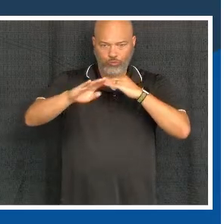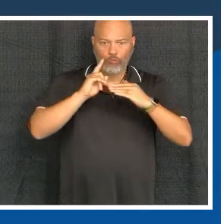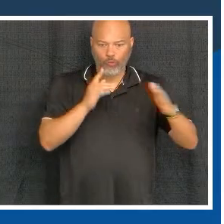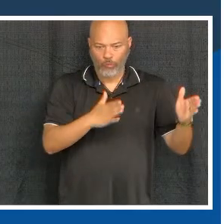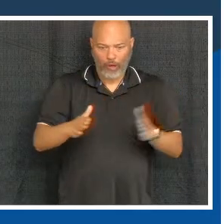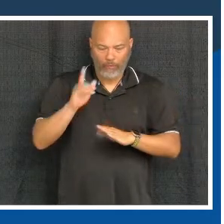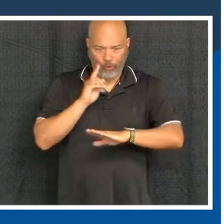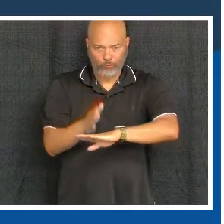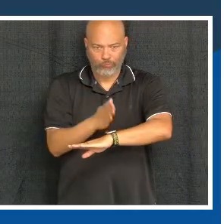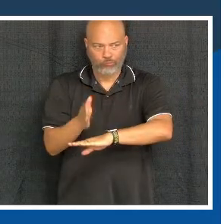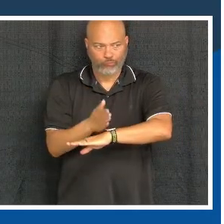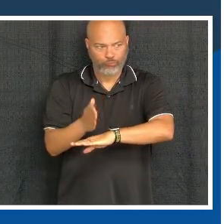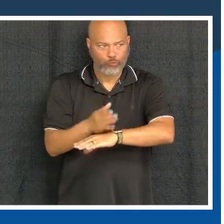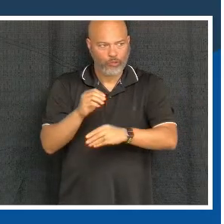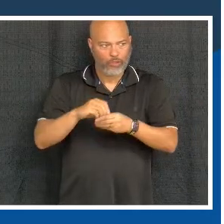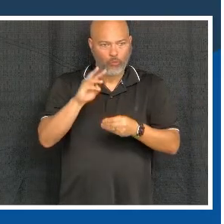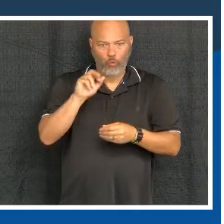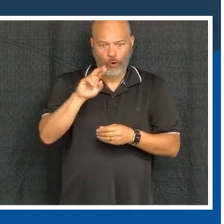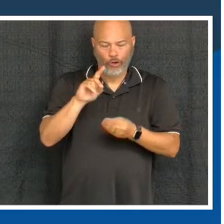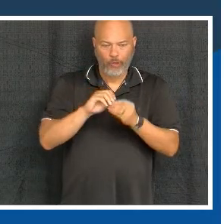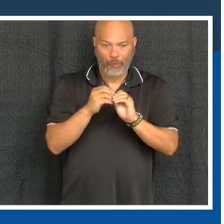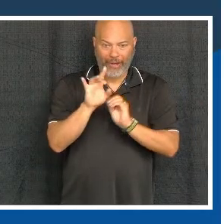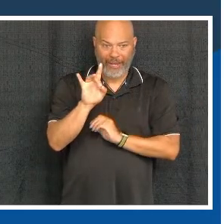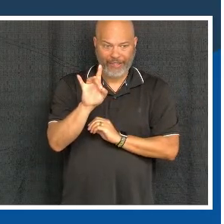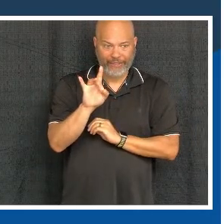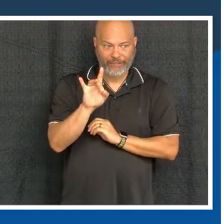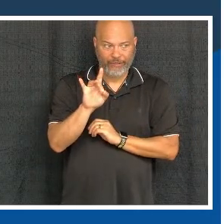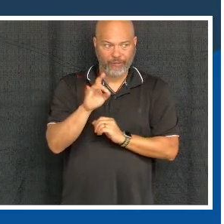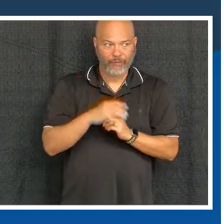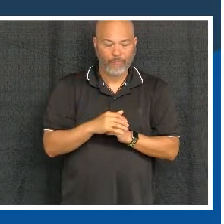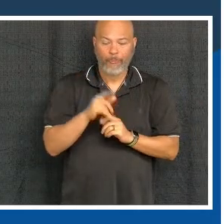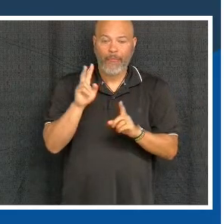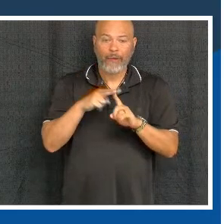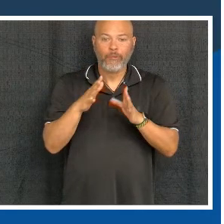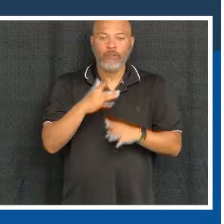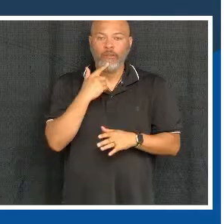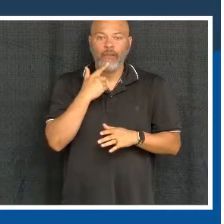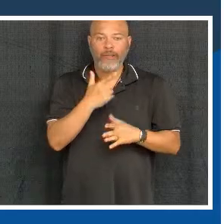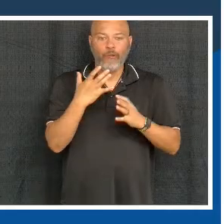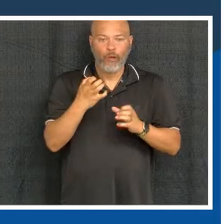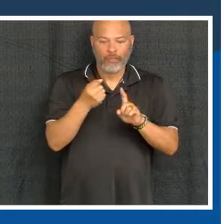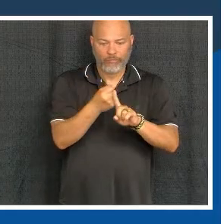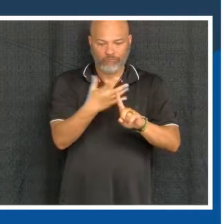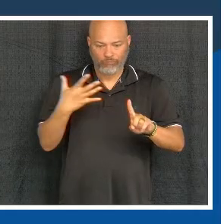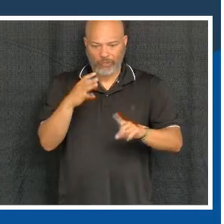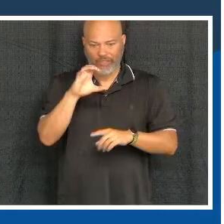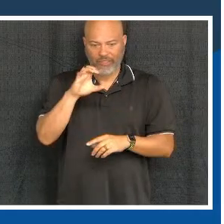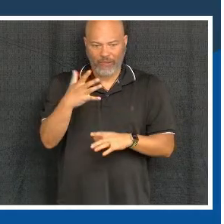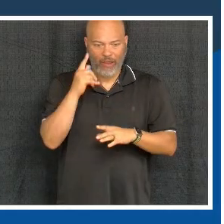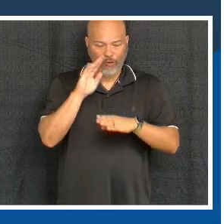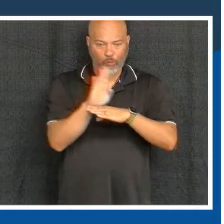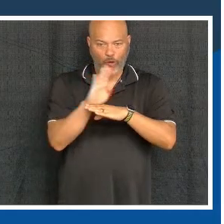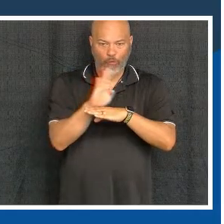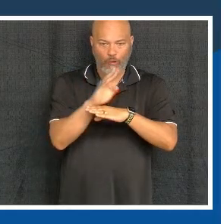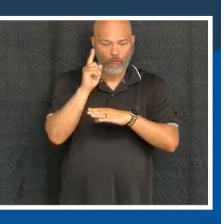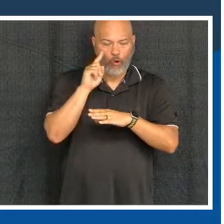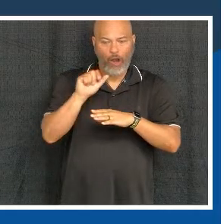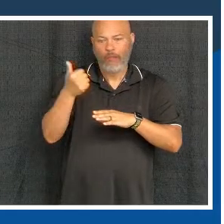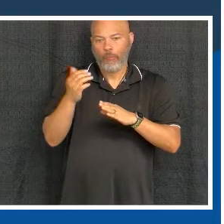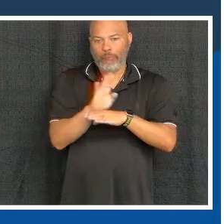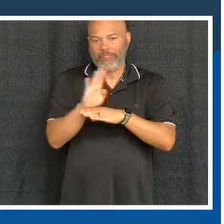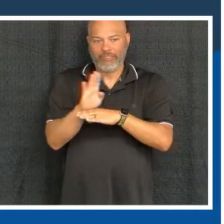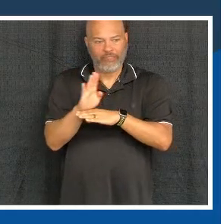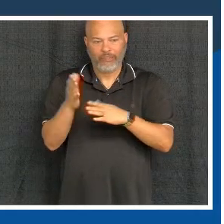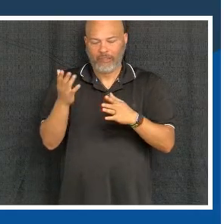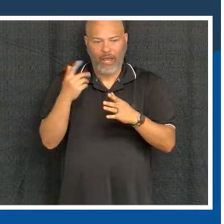for development. This is in Council Ward number 8. The applicant's statement is to extend the commercial zoning for proposed businesses. I'm